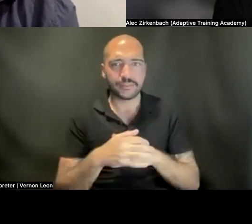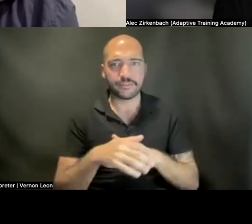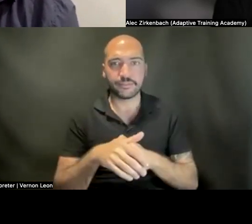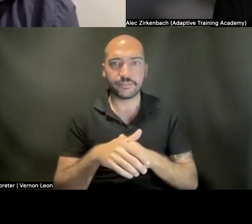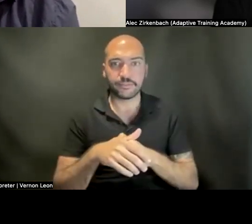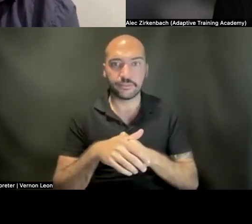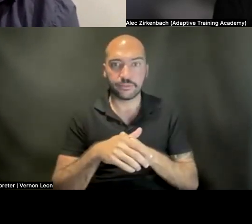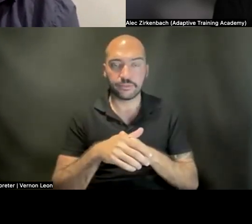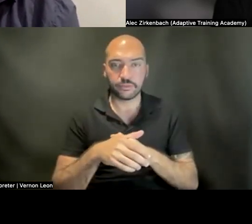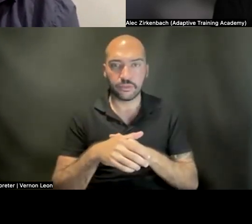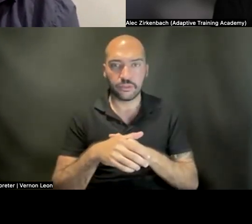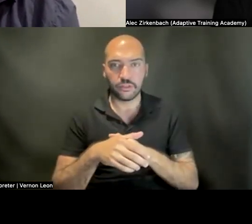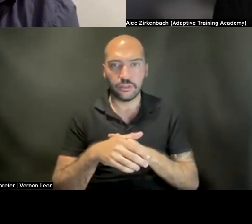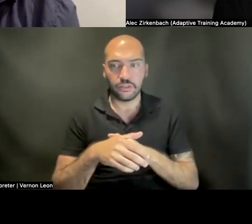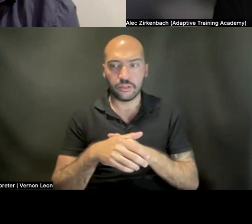And